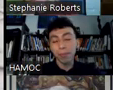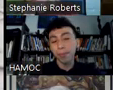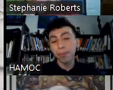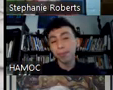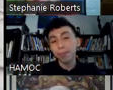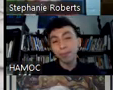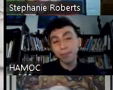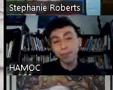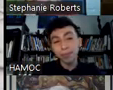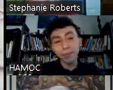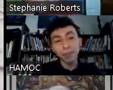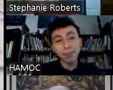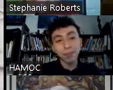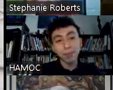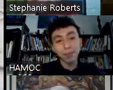whole?